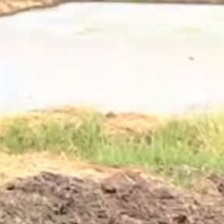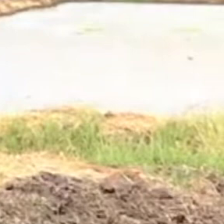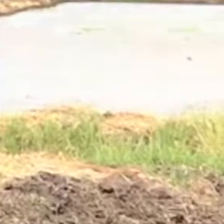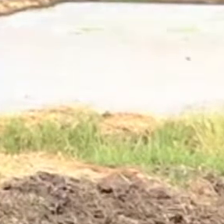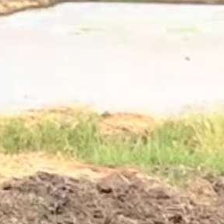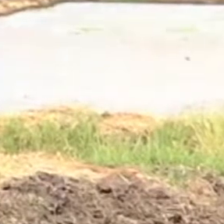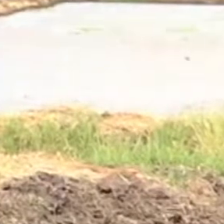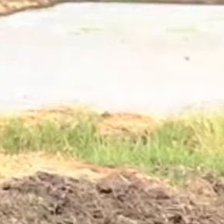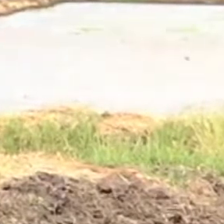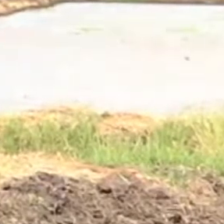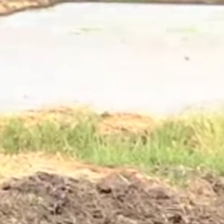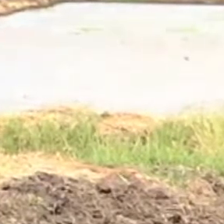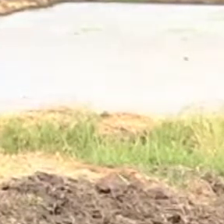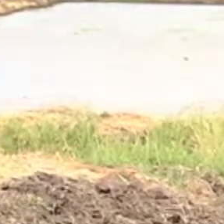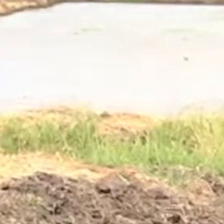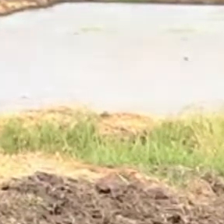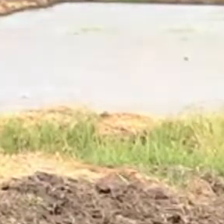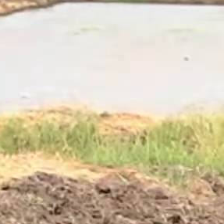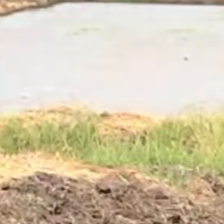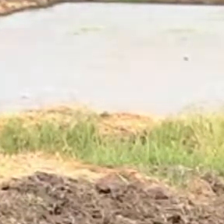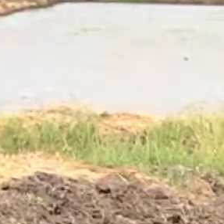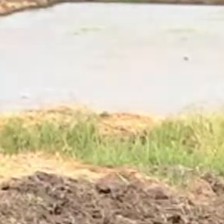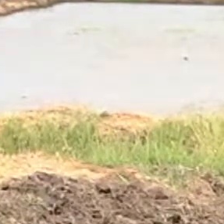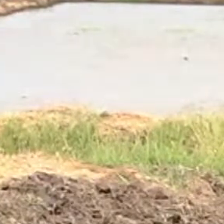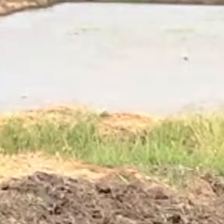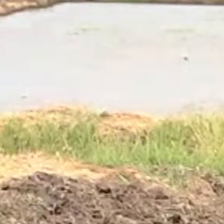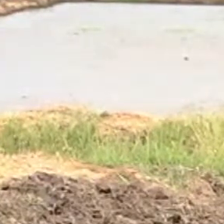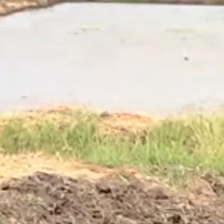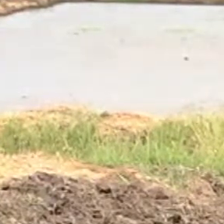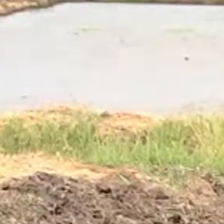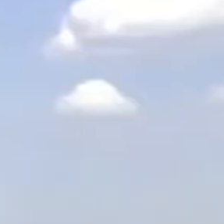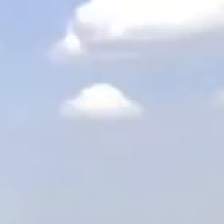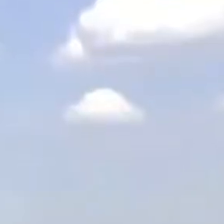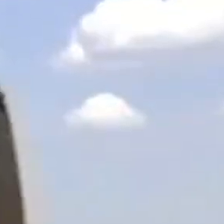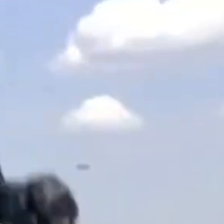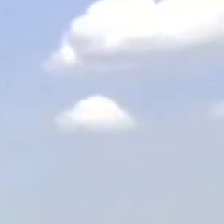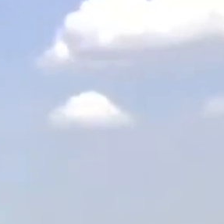sasa. Ama zingine zinaenda mpaka 90 days ndio inaweza kuzaa.